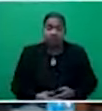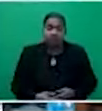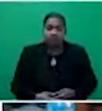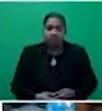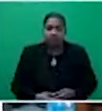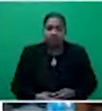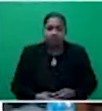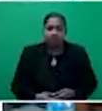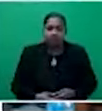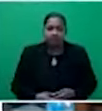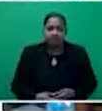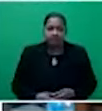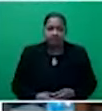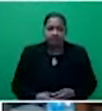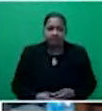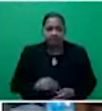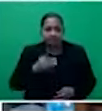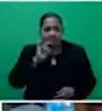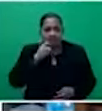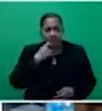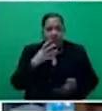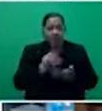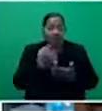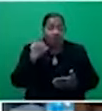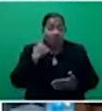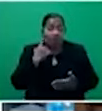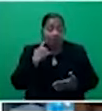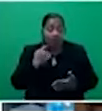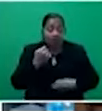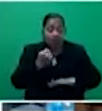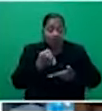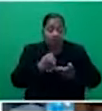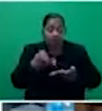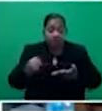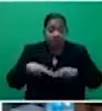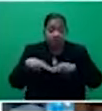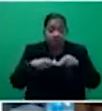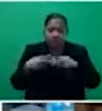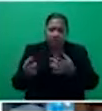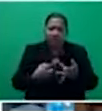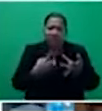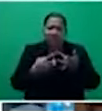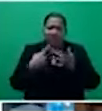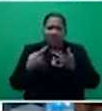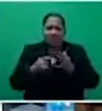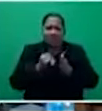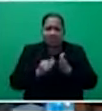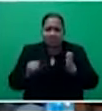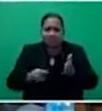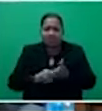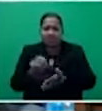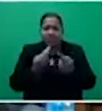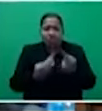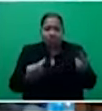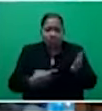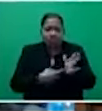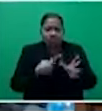get Water Authority Fiji and other industries to pay resource tax to landowners.